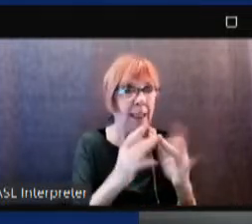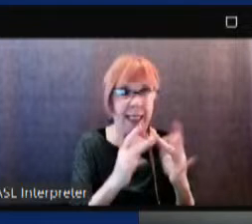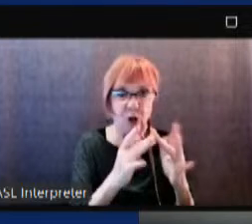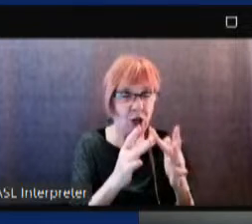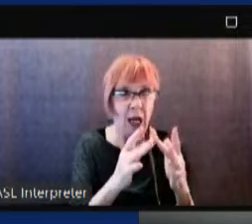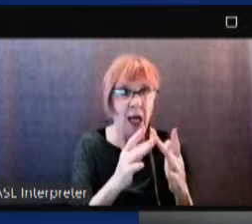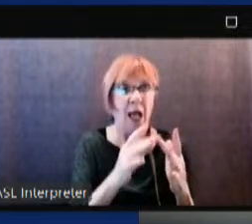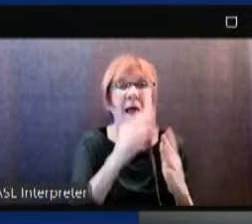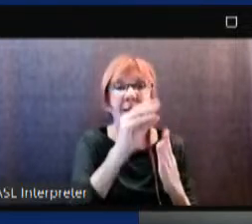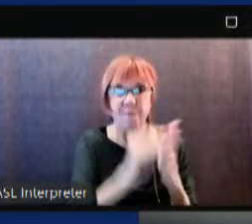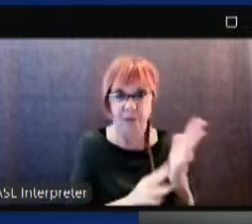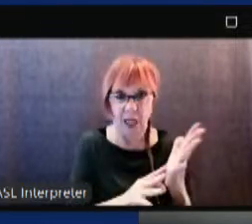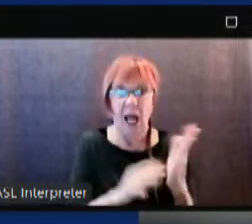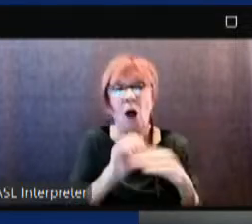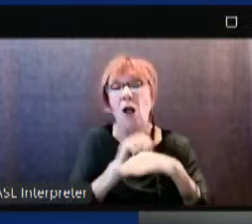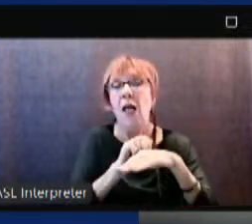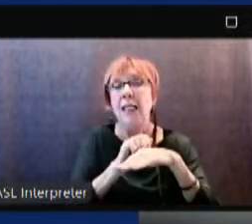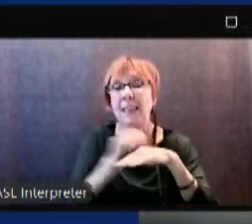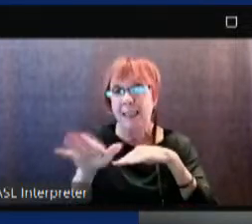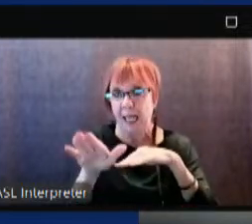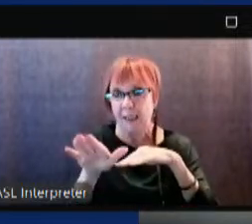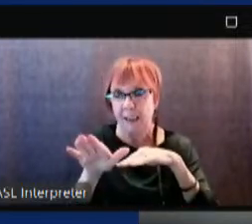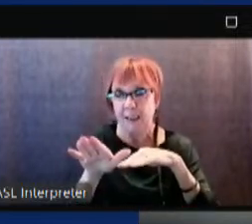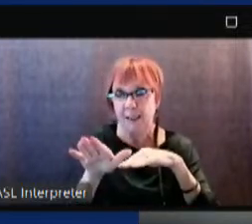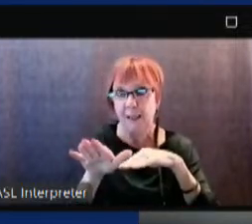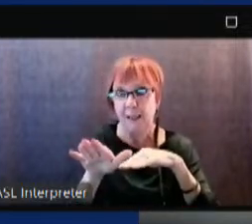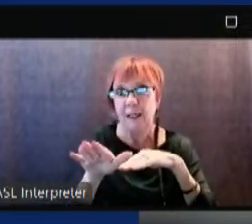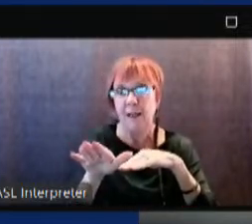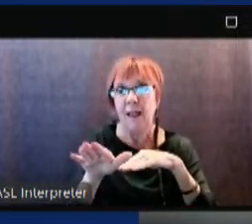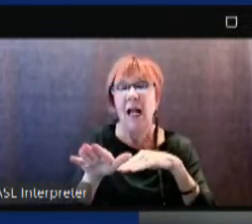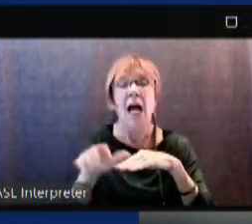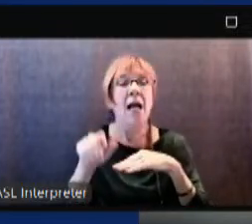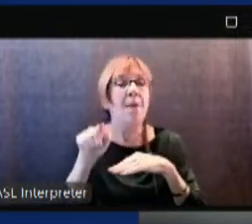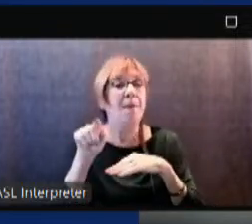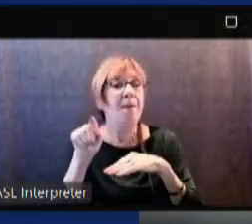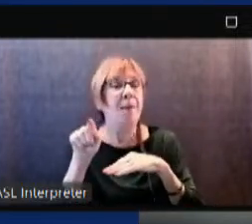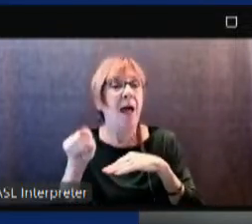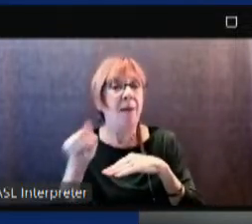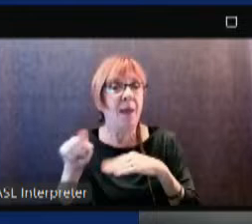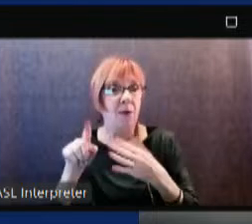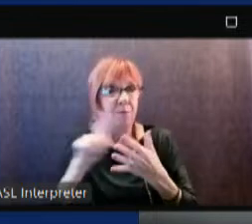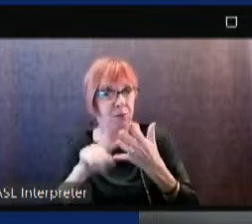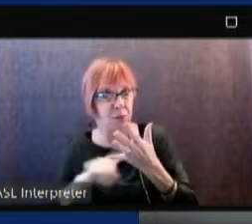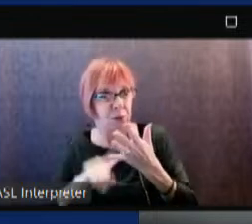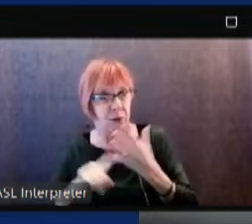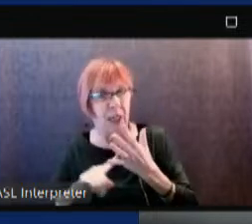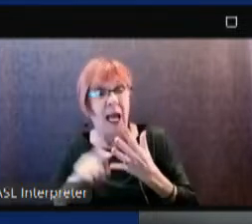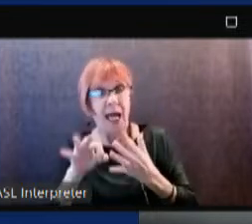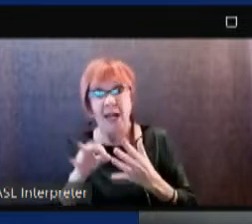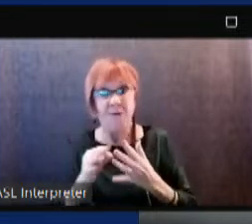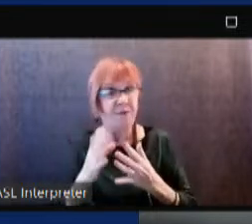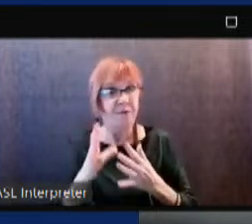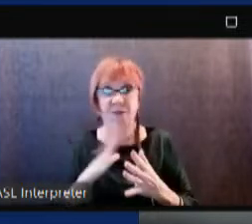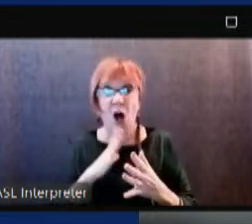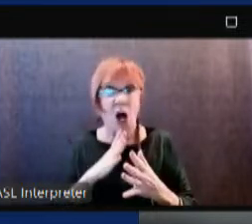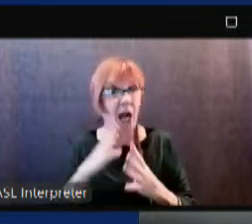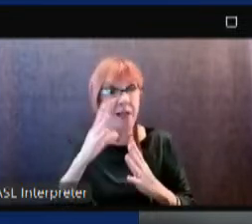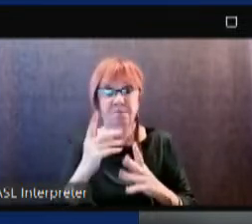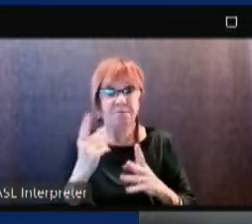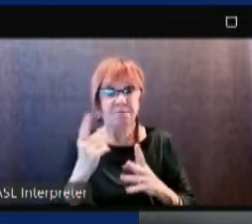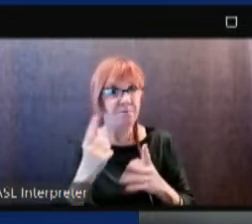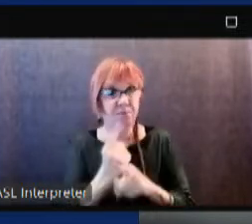electronically, that ROE then is initially screened. Those that are complete and are straightforward are reviewed, approved,